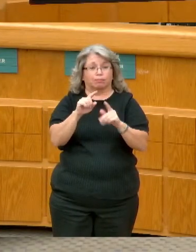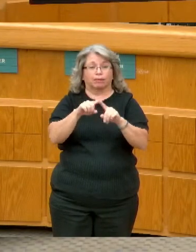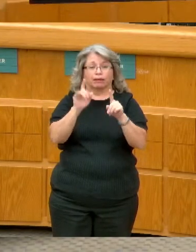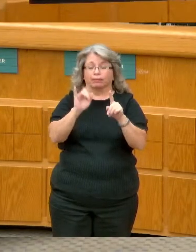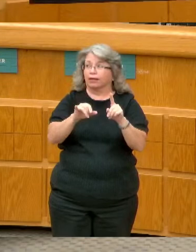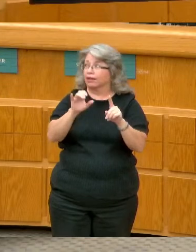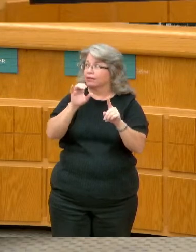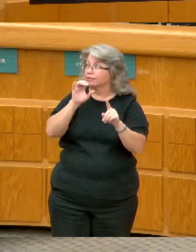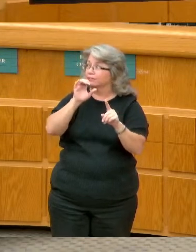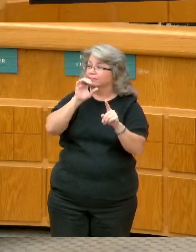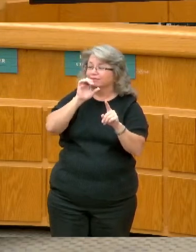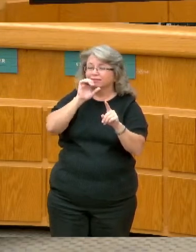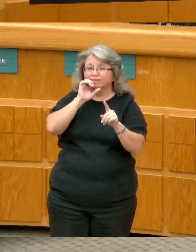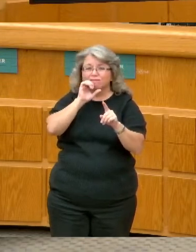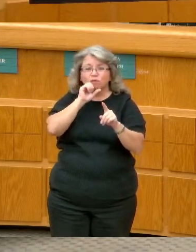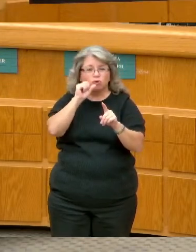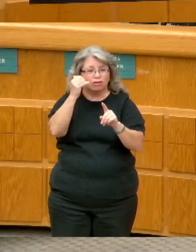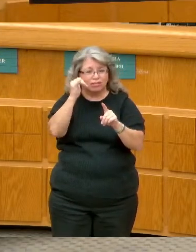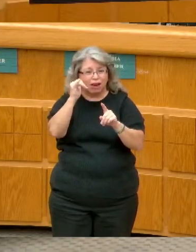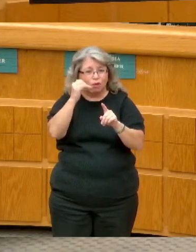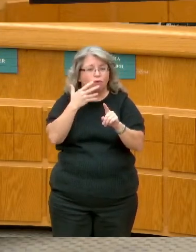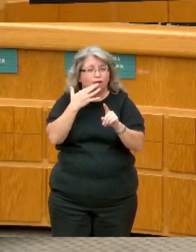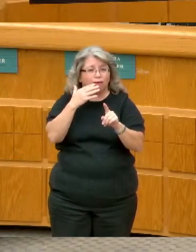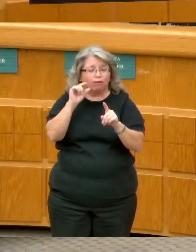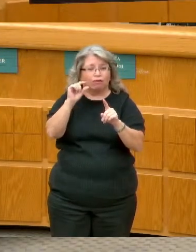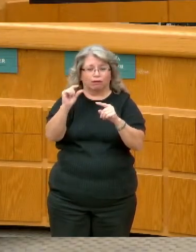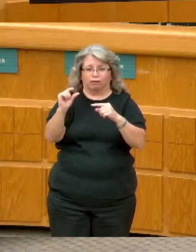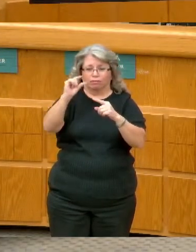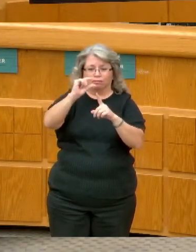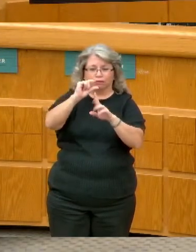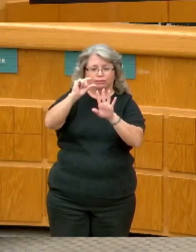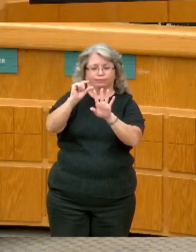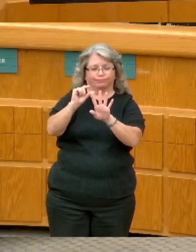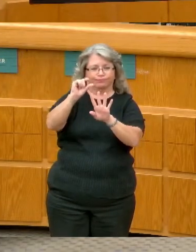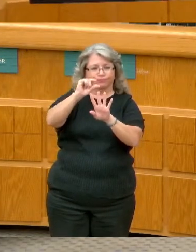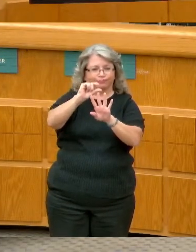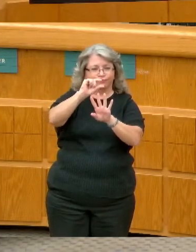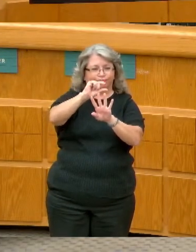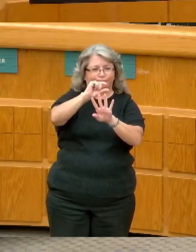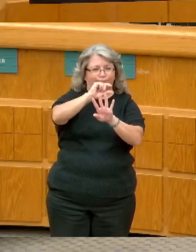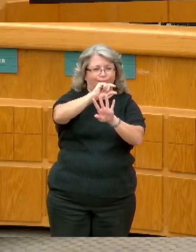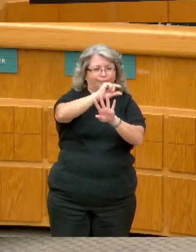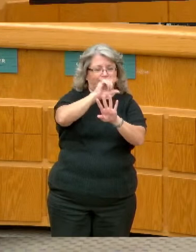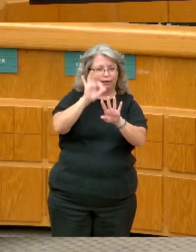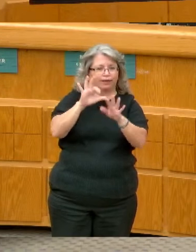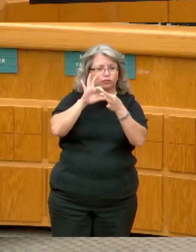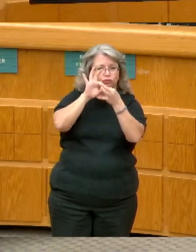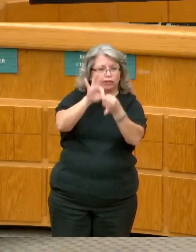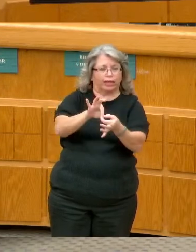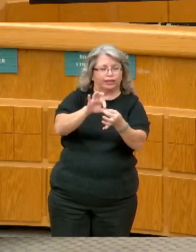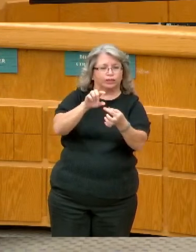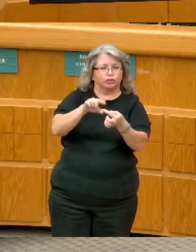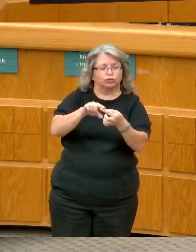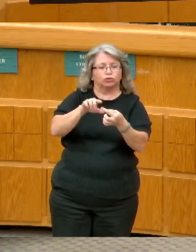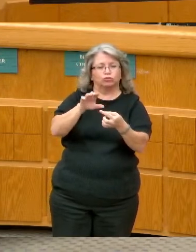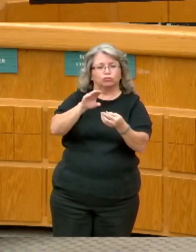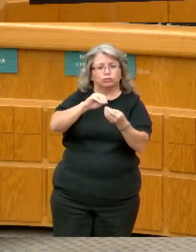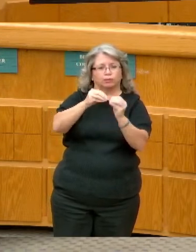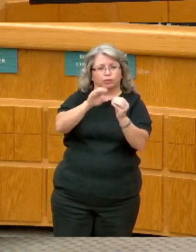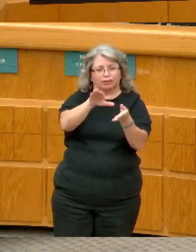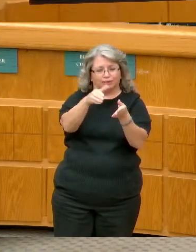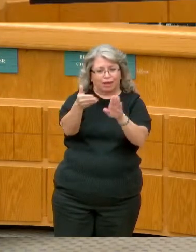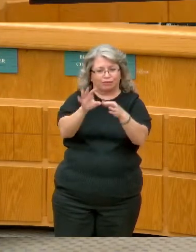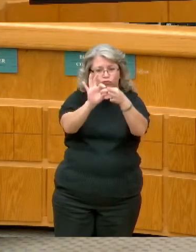or bright yellow, you see the number of deaths as they relate to the cases. So what's really interesting for us here to